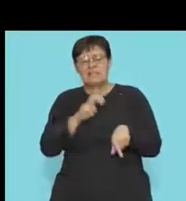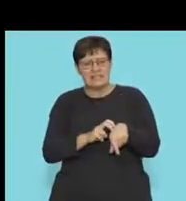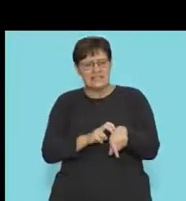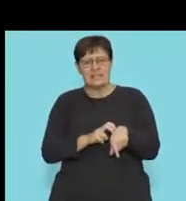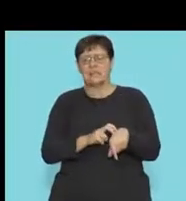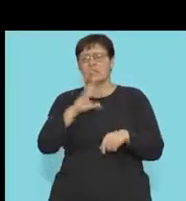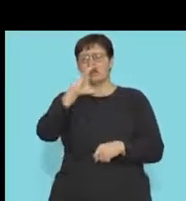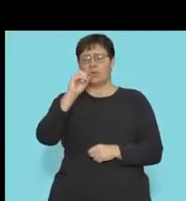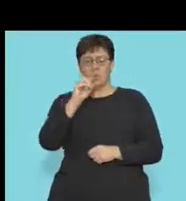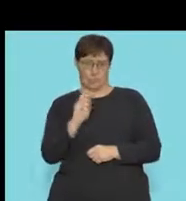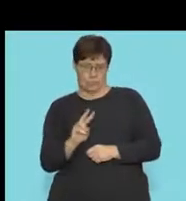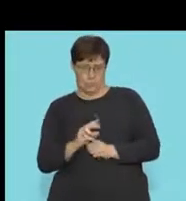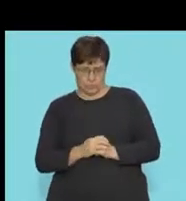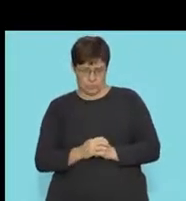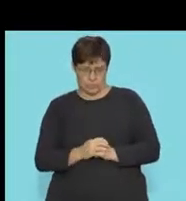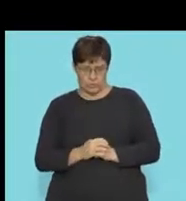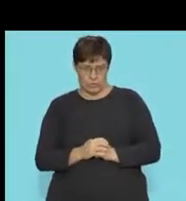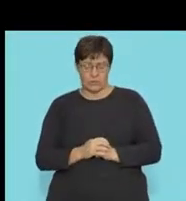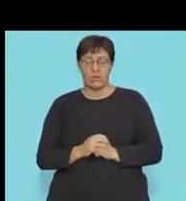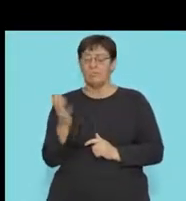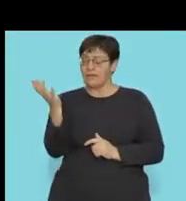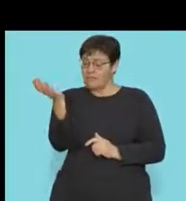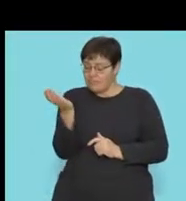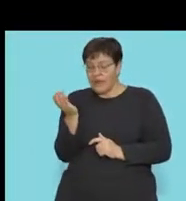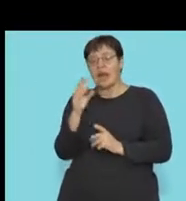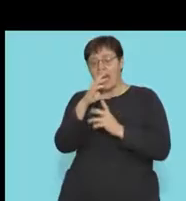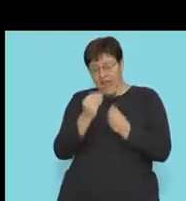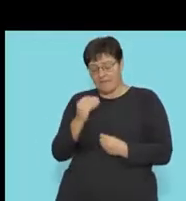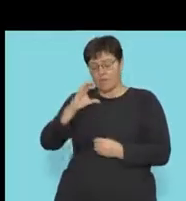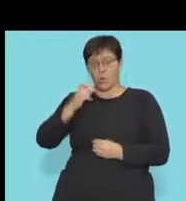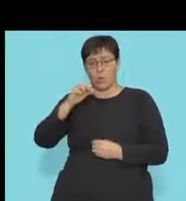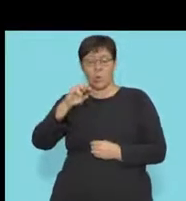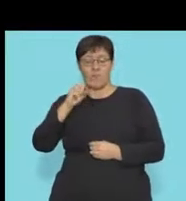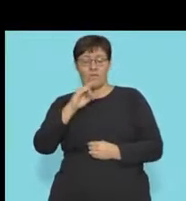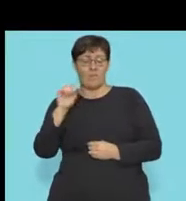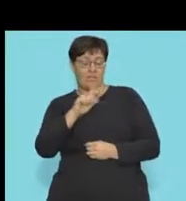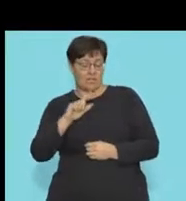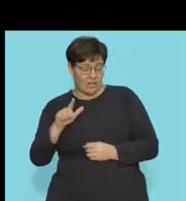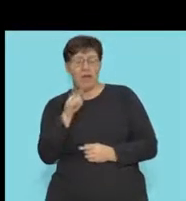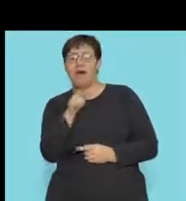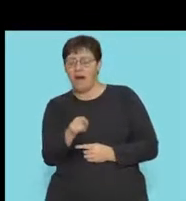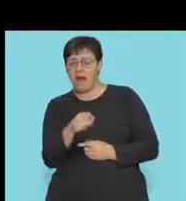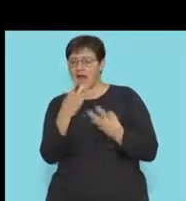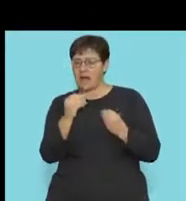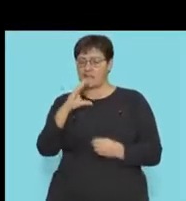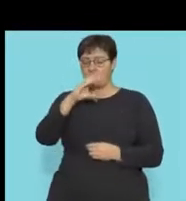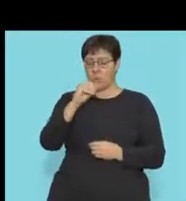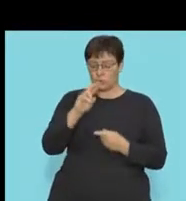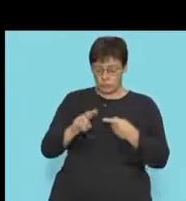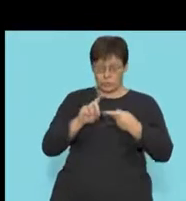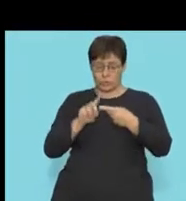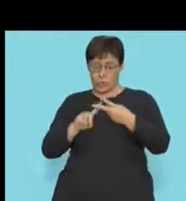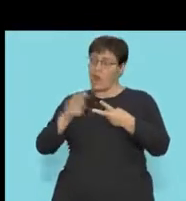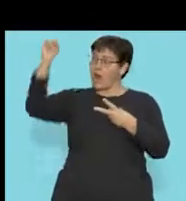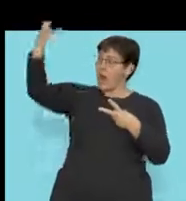dioxide, and so the leaves which contain chlorophyll are able to use these two products, carbon dioxide and the energy from the